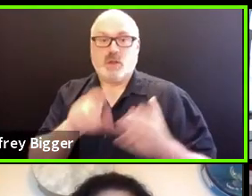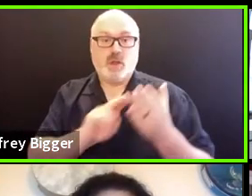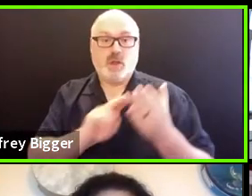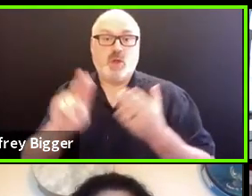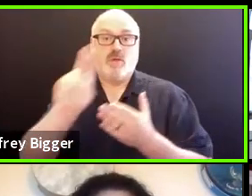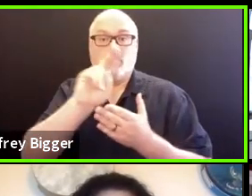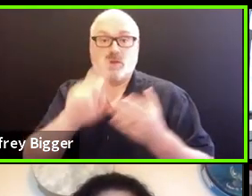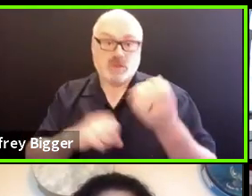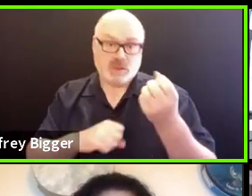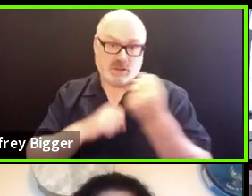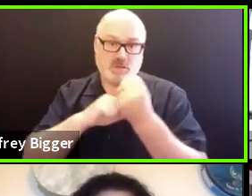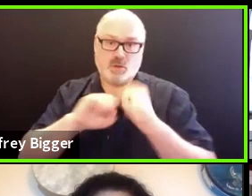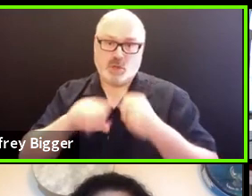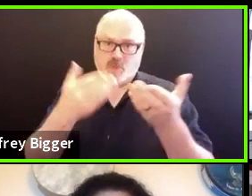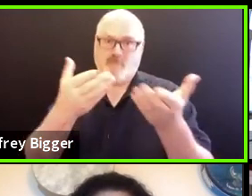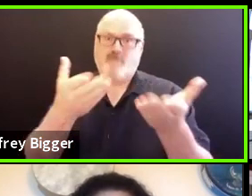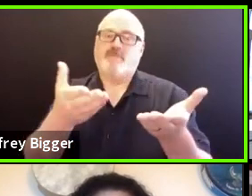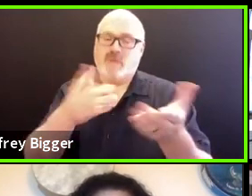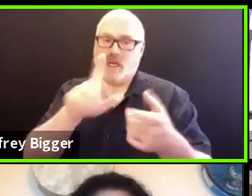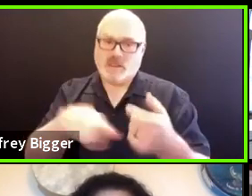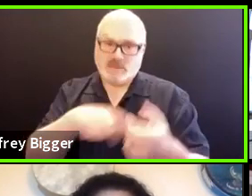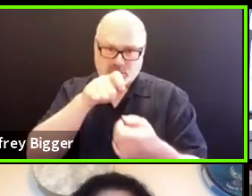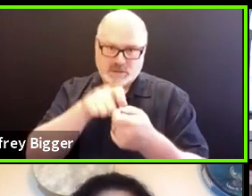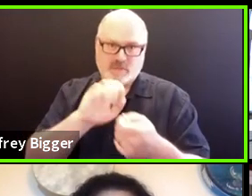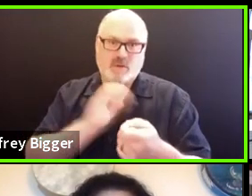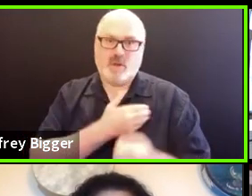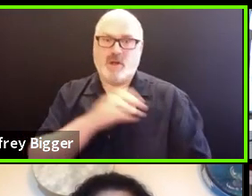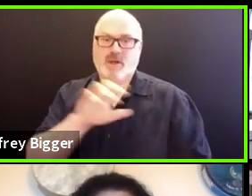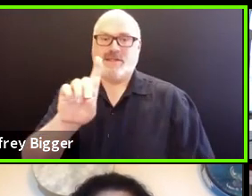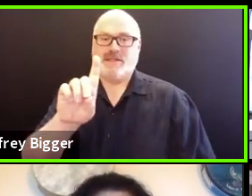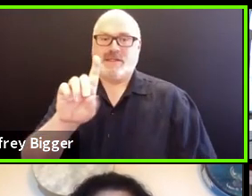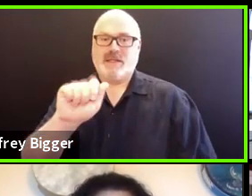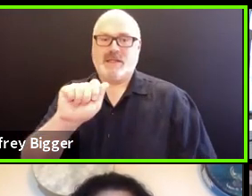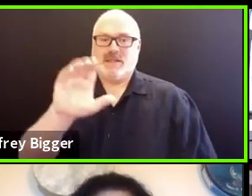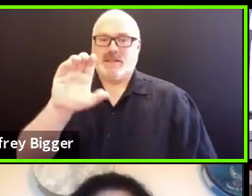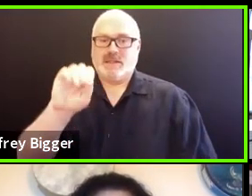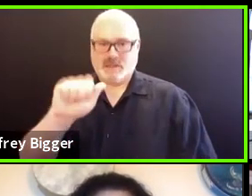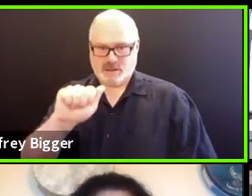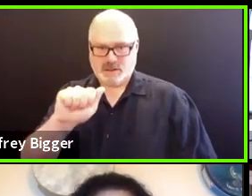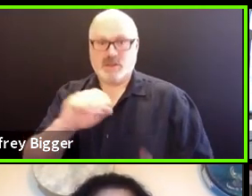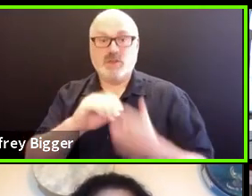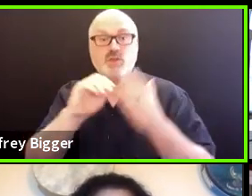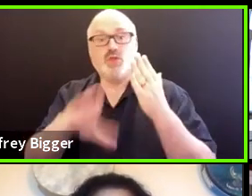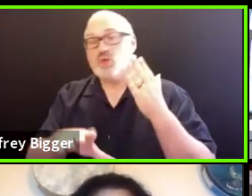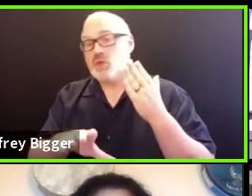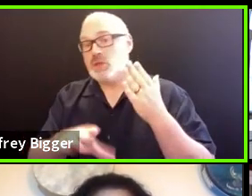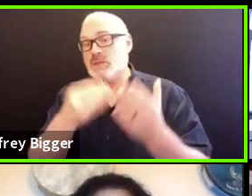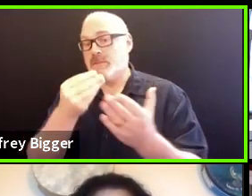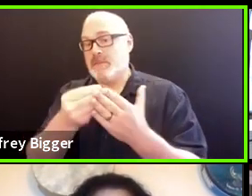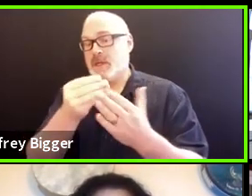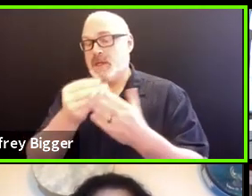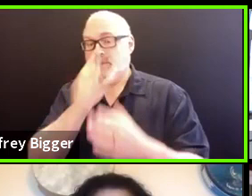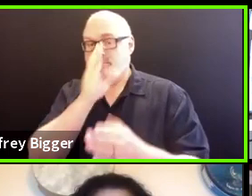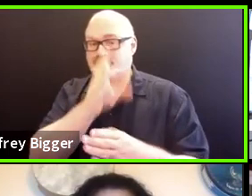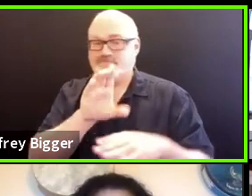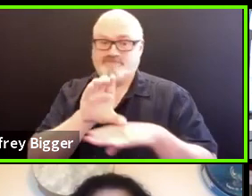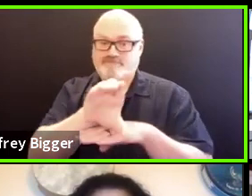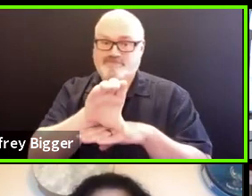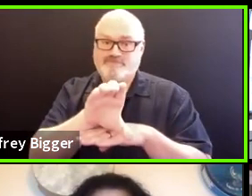to provide particularly, you know, our DACA students with funding along the same lines we're providing our other Title